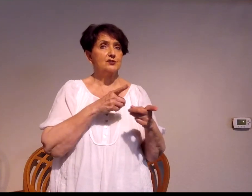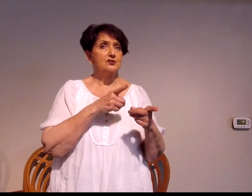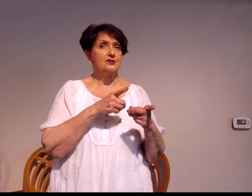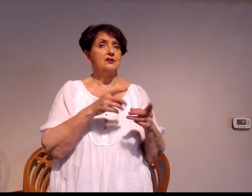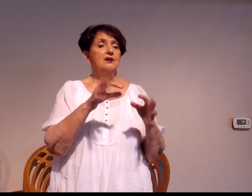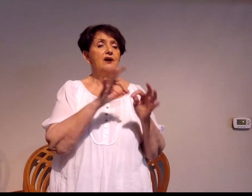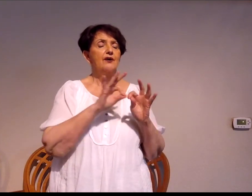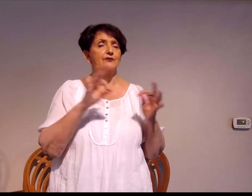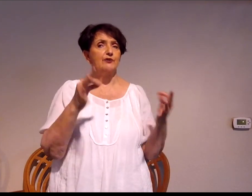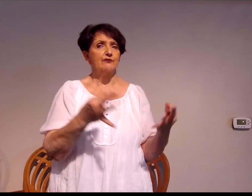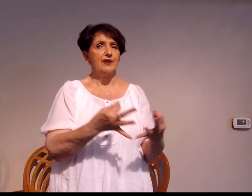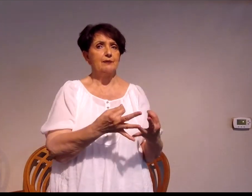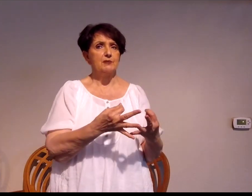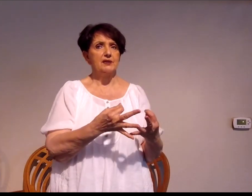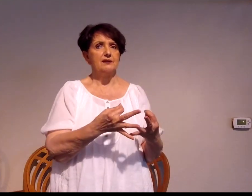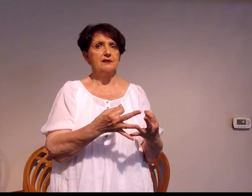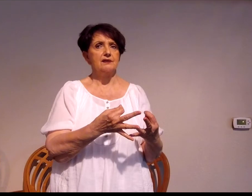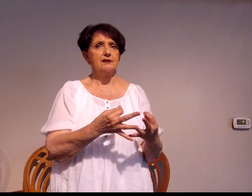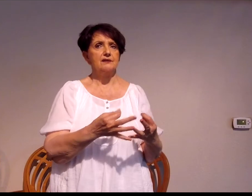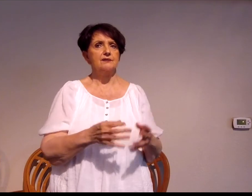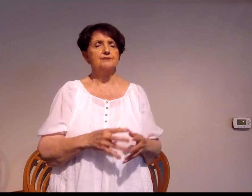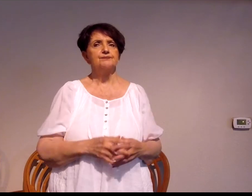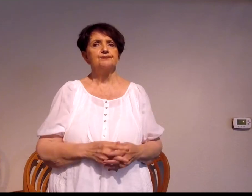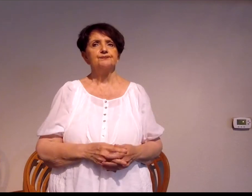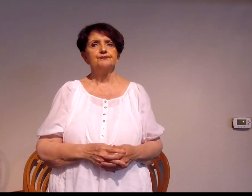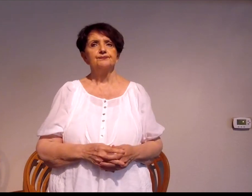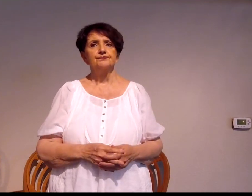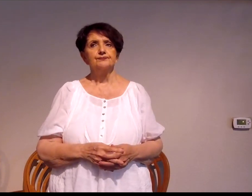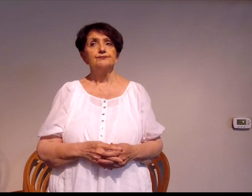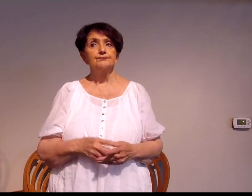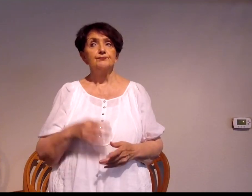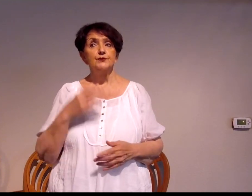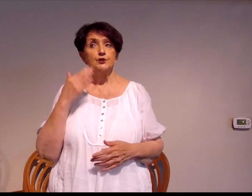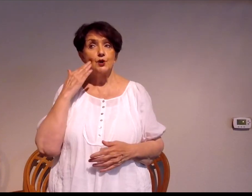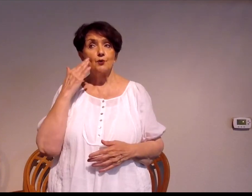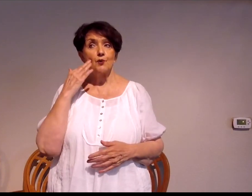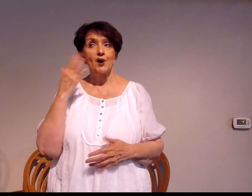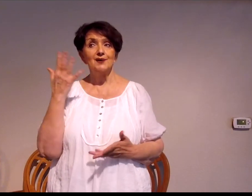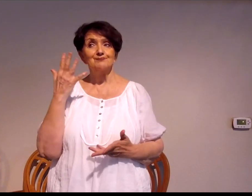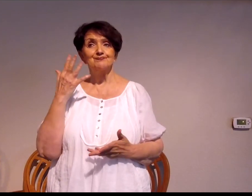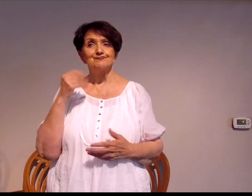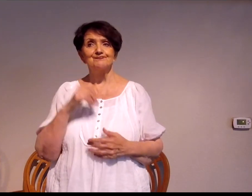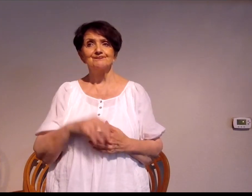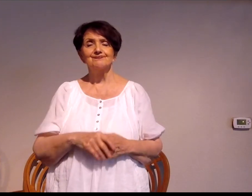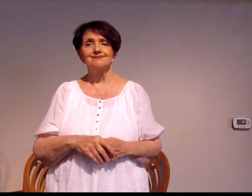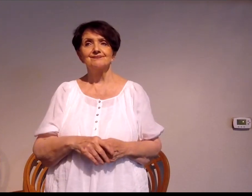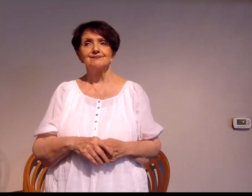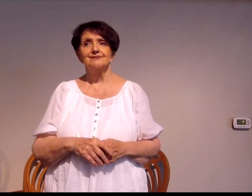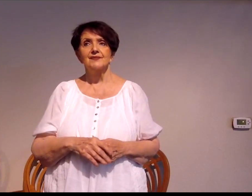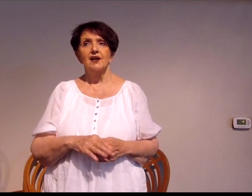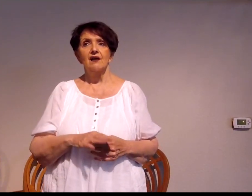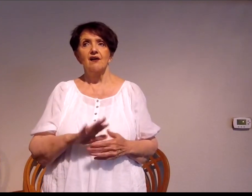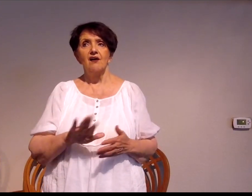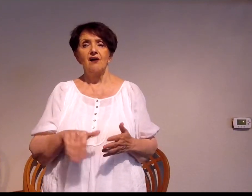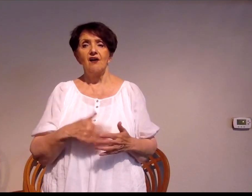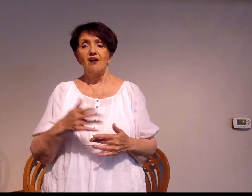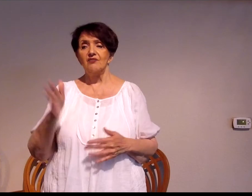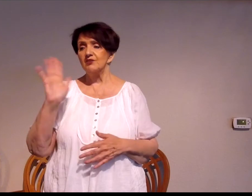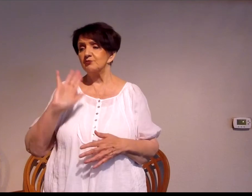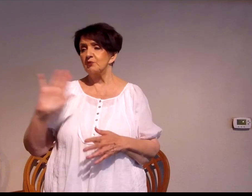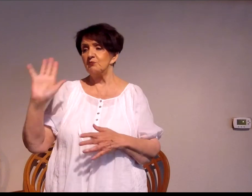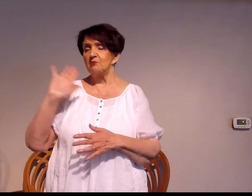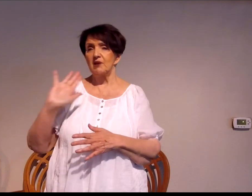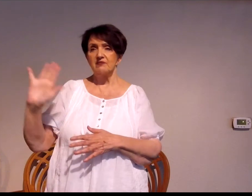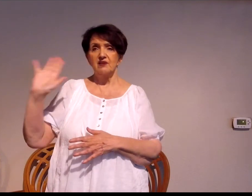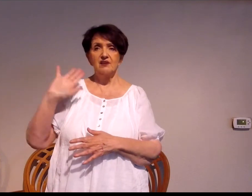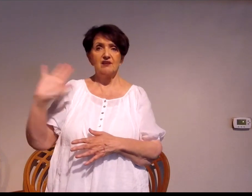the trajectory of the family. Because you know what? All those lineage back there, they didn't have